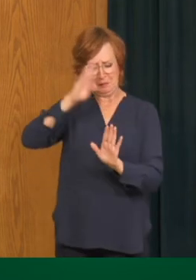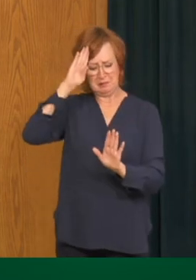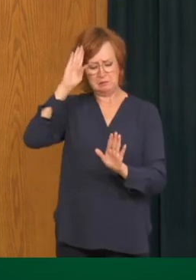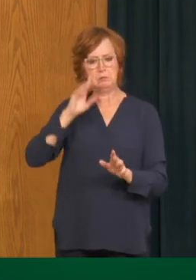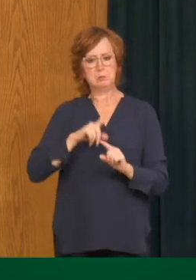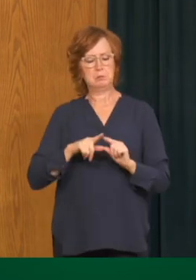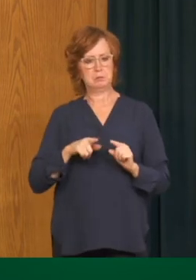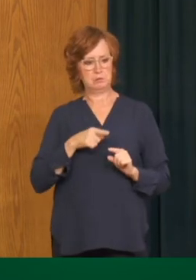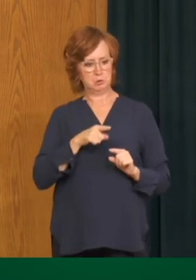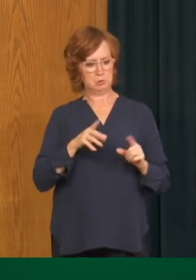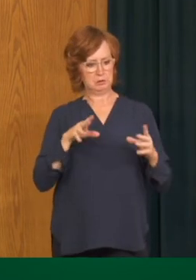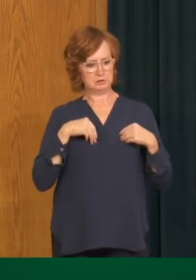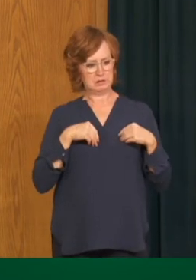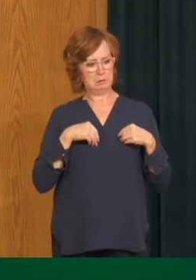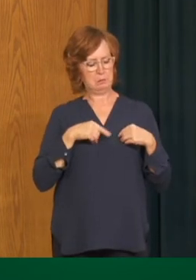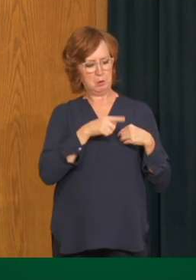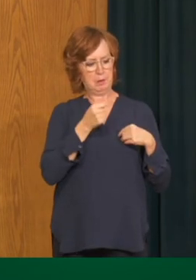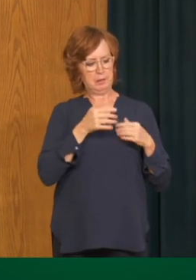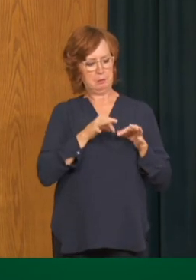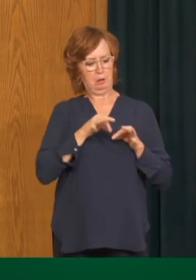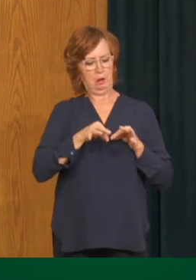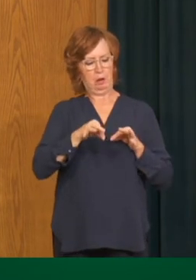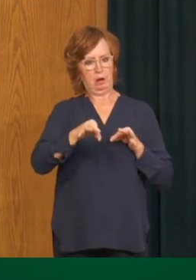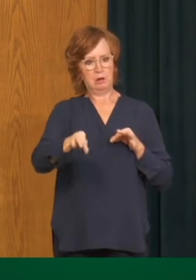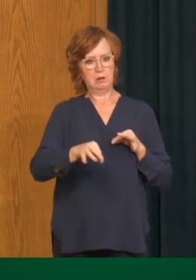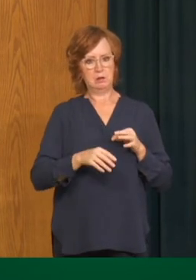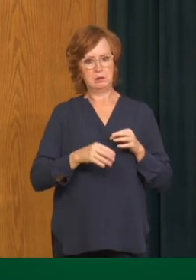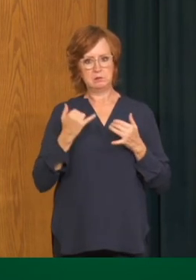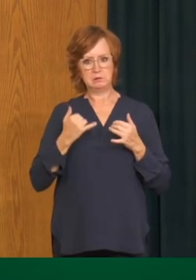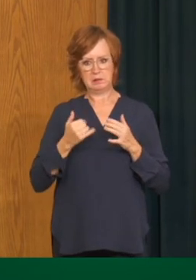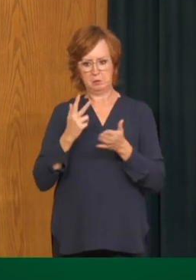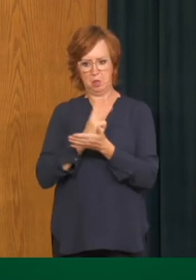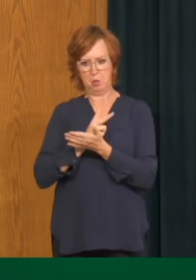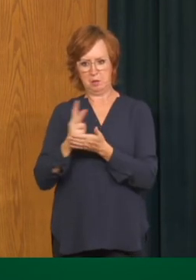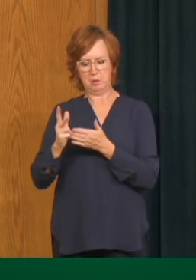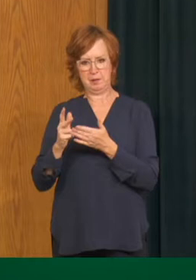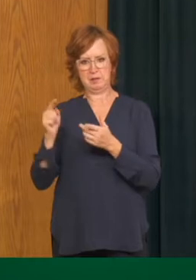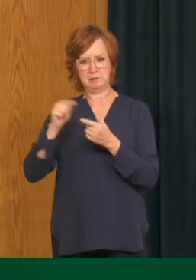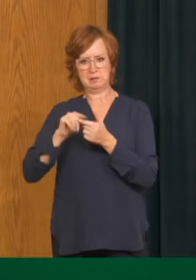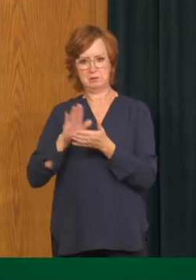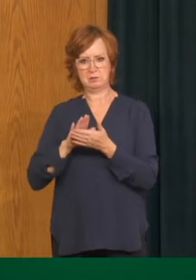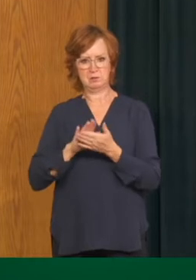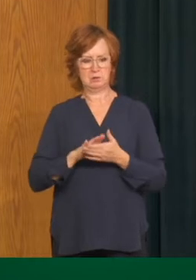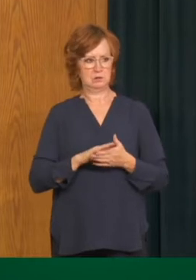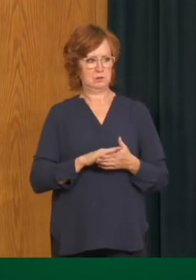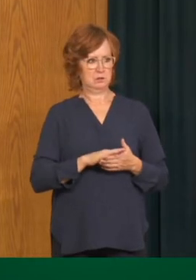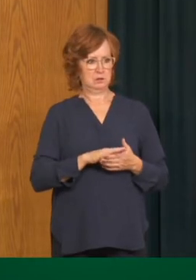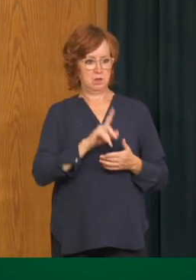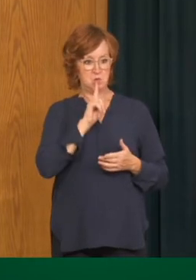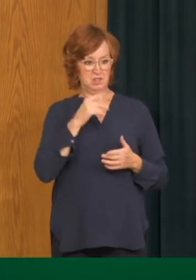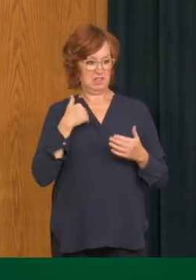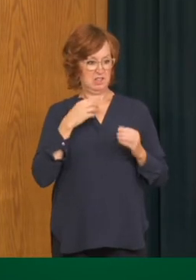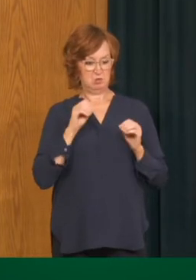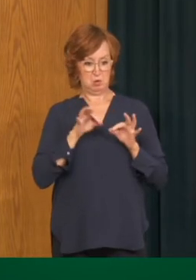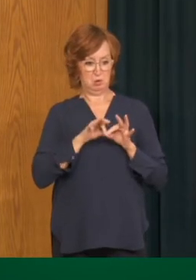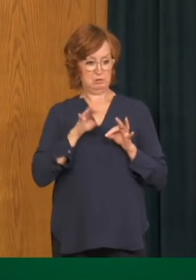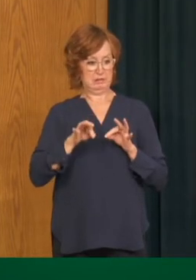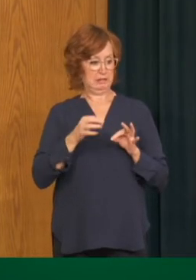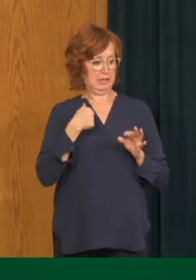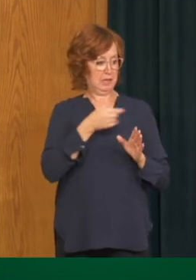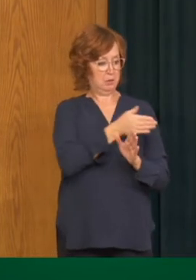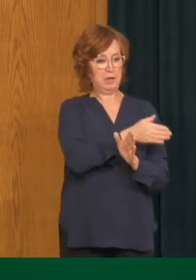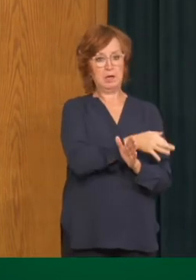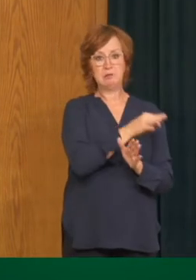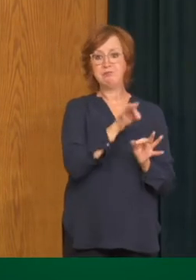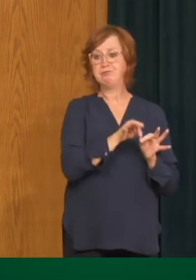for that delay and for the rushed schedule we're now facing with only 3 weeks ahead of us? There is no delay. We still continue to follow